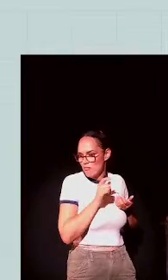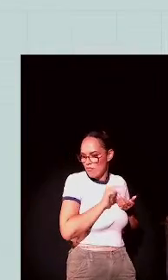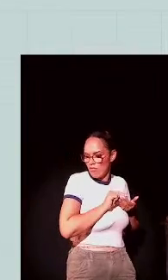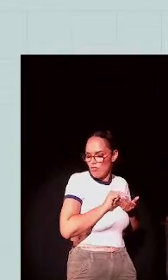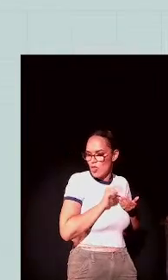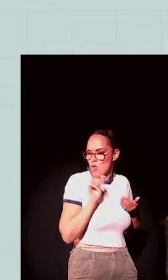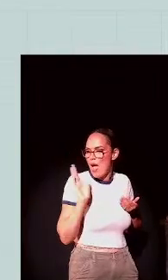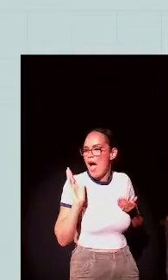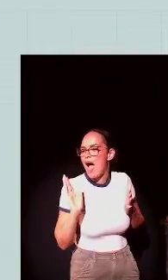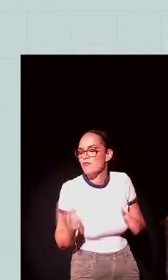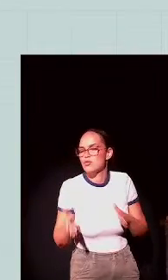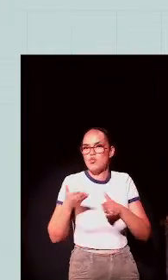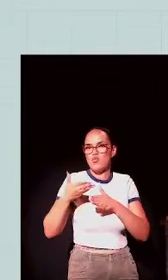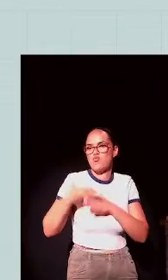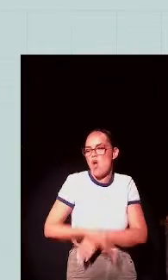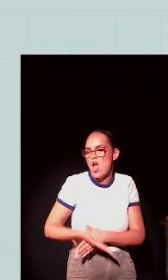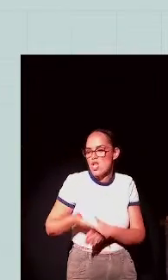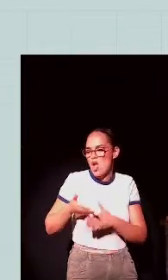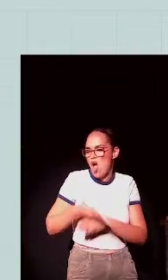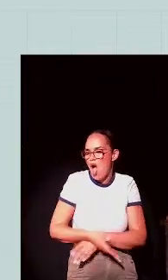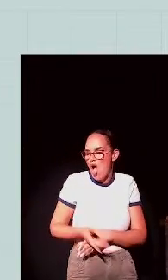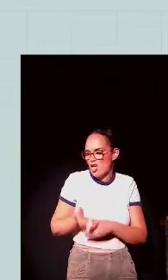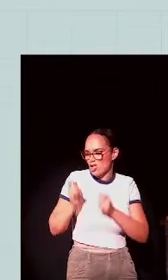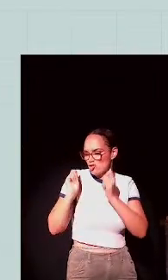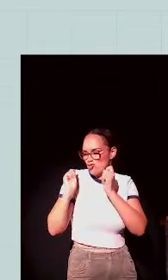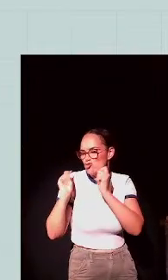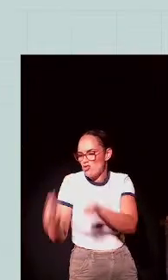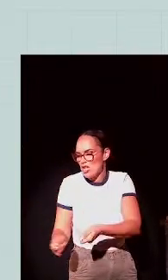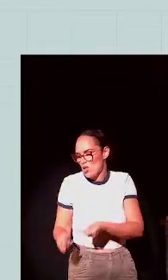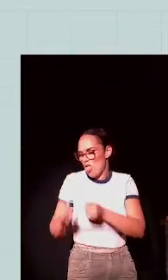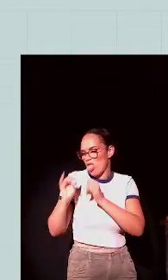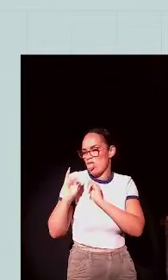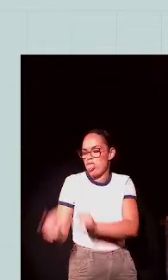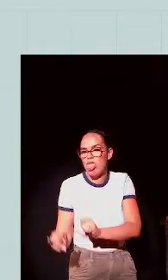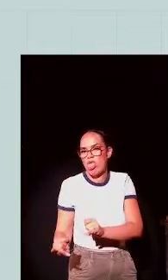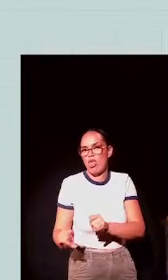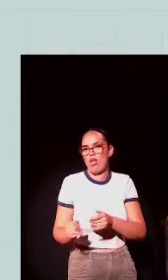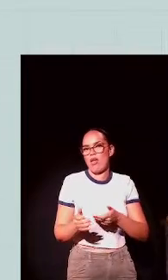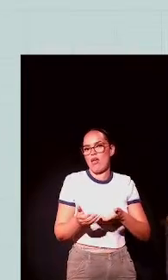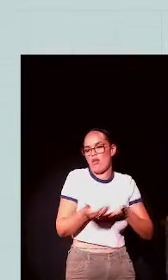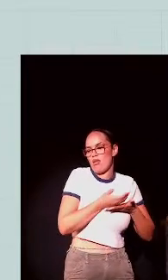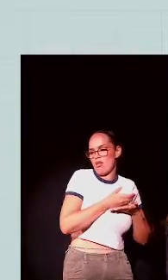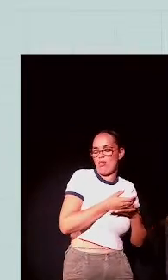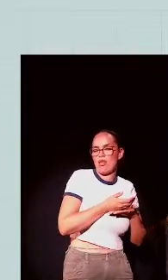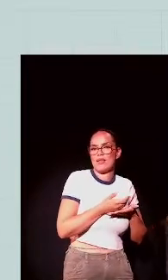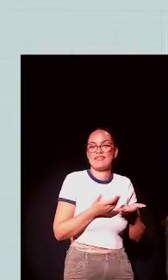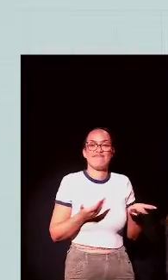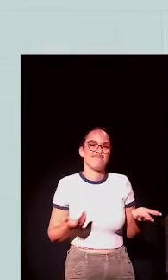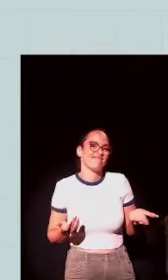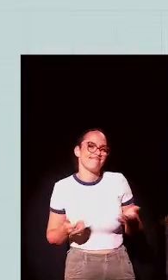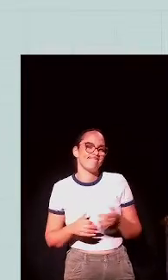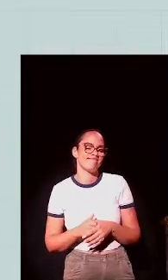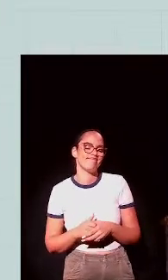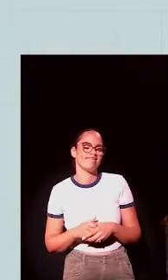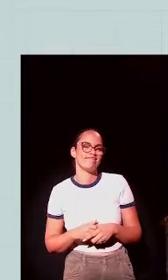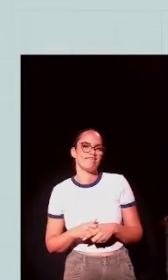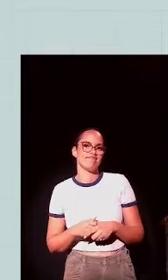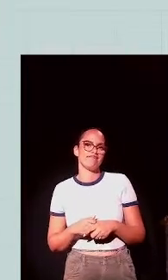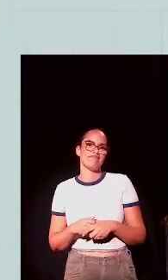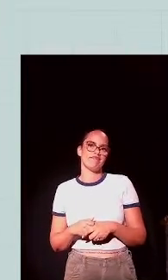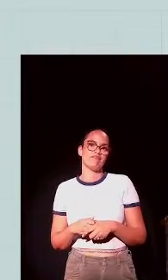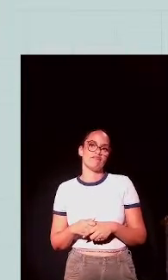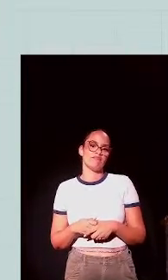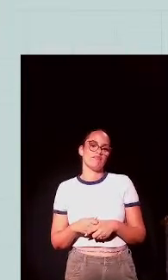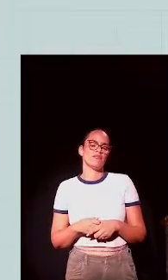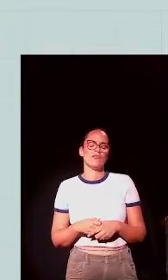work for little, you should be treated like crap, but you're still getting to do something that no one else can do.